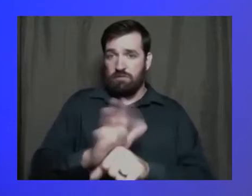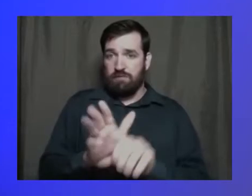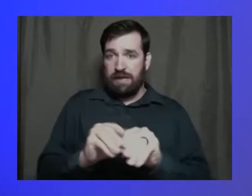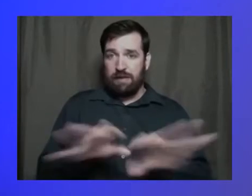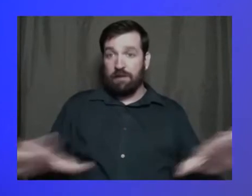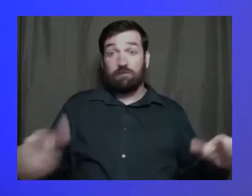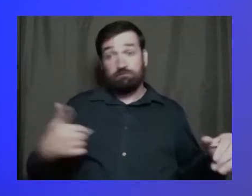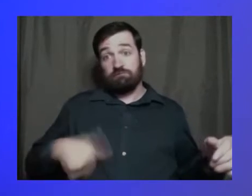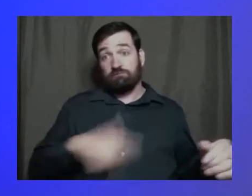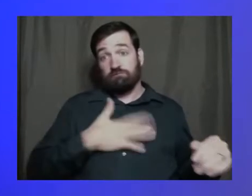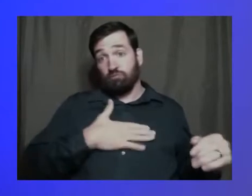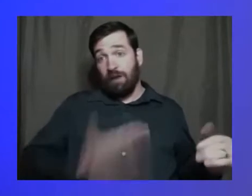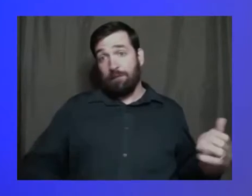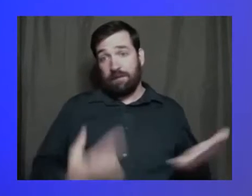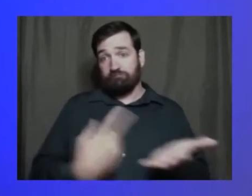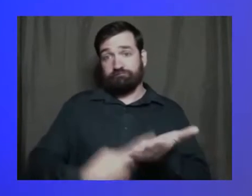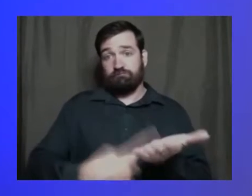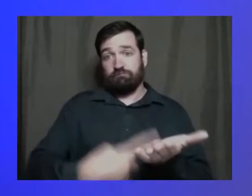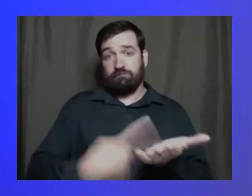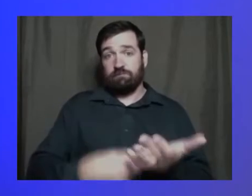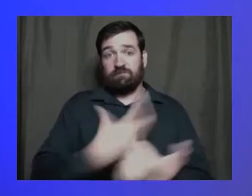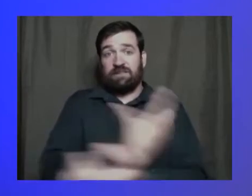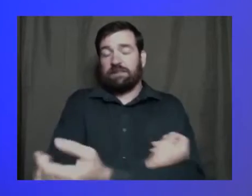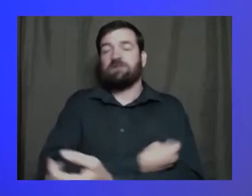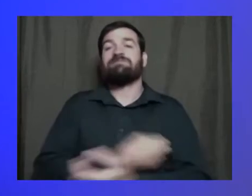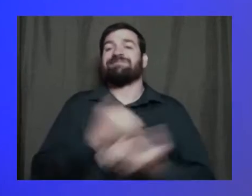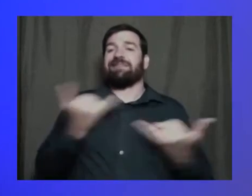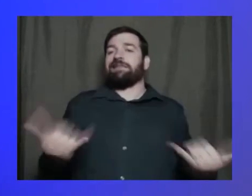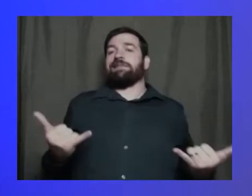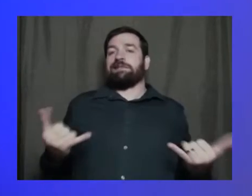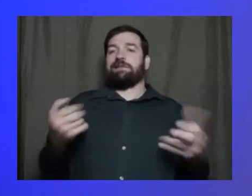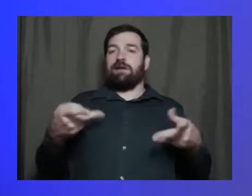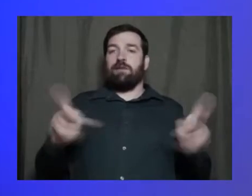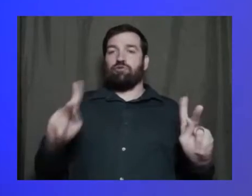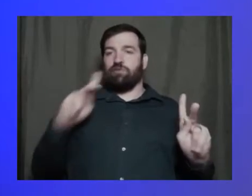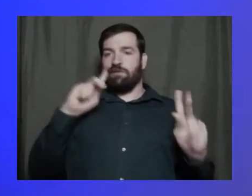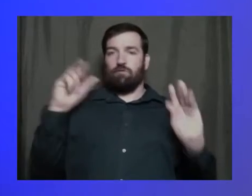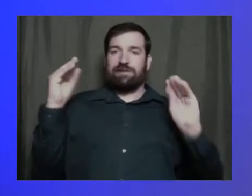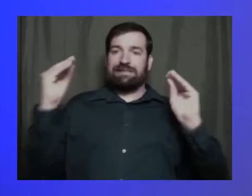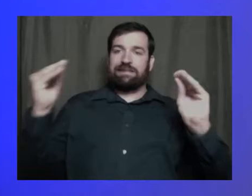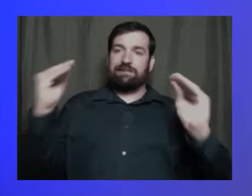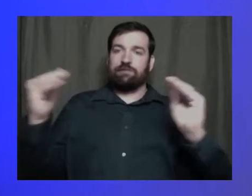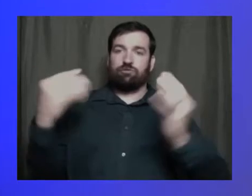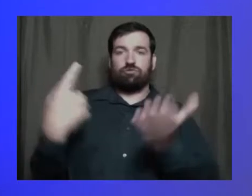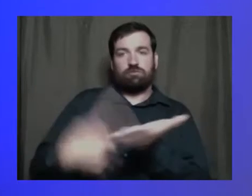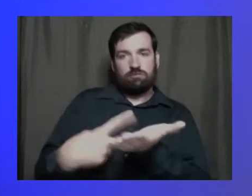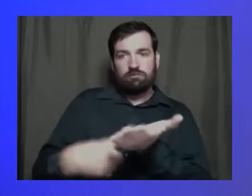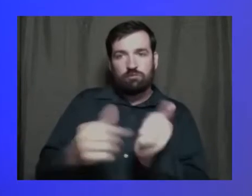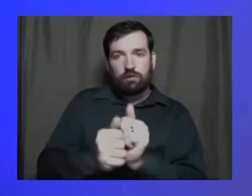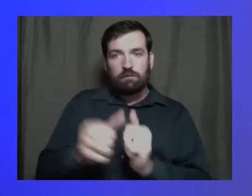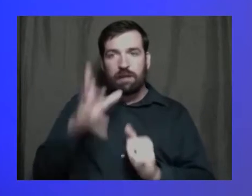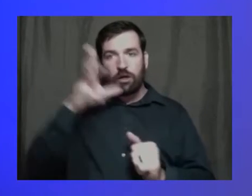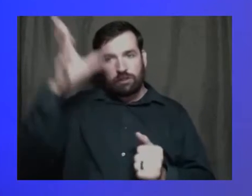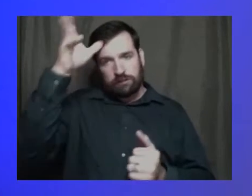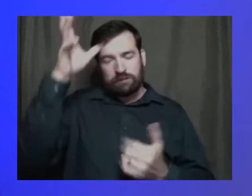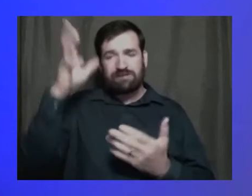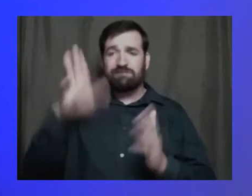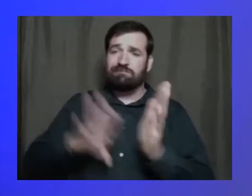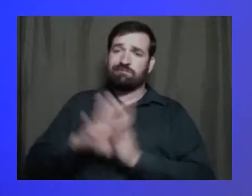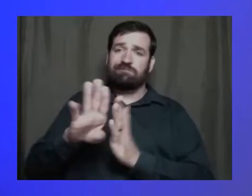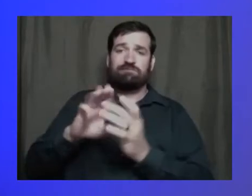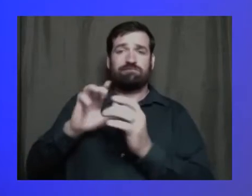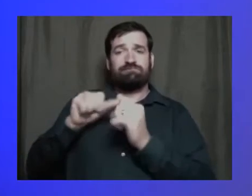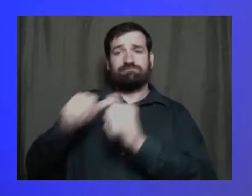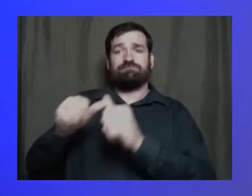talk about vaccines. So we look at this as an opportunity to teach and talk to parents and continue those relationships that we have with